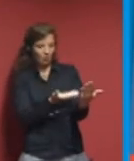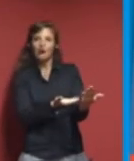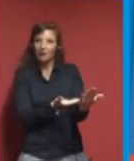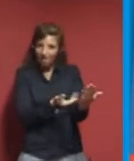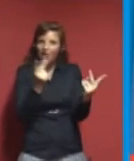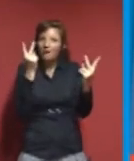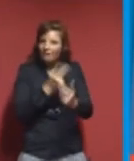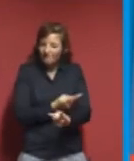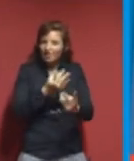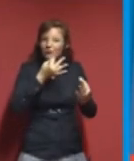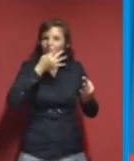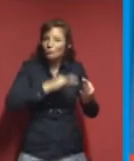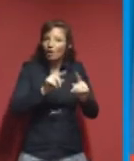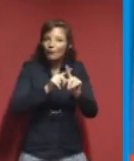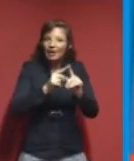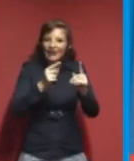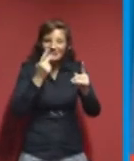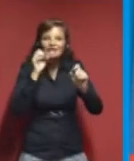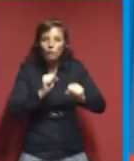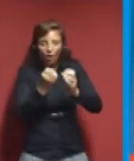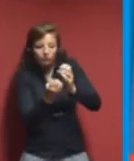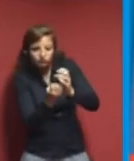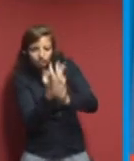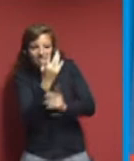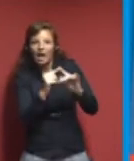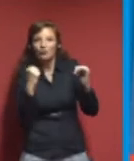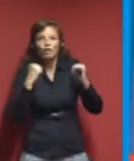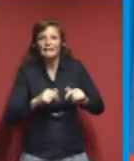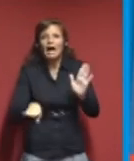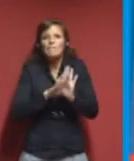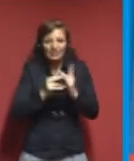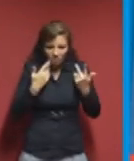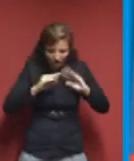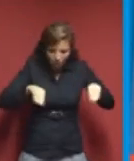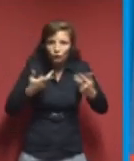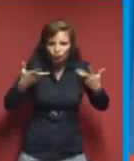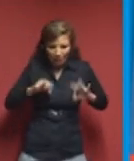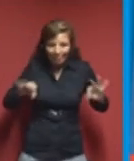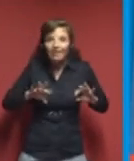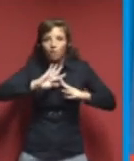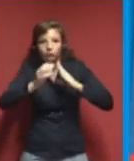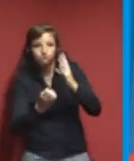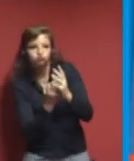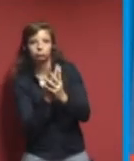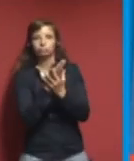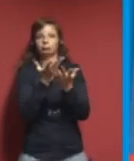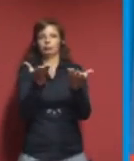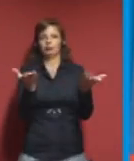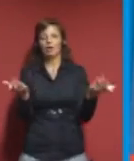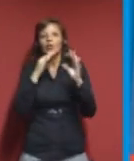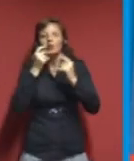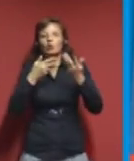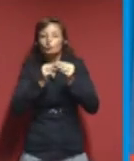one of these catalogs. They're like 300 pages long and just loaded with these incredible contraptions.